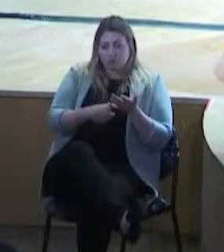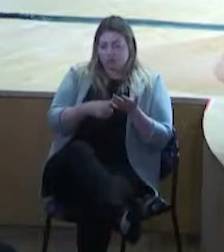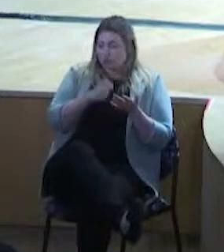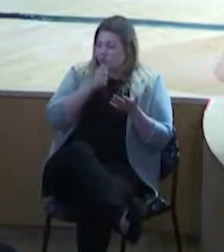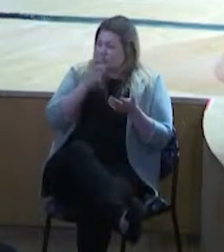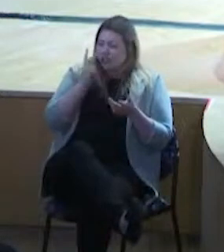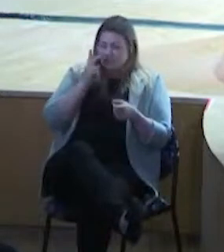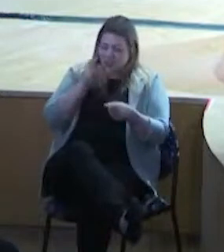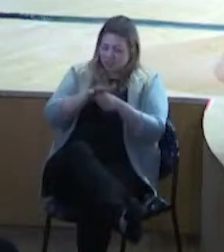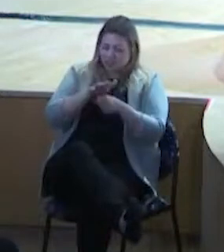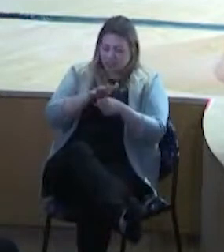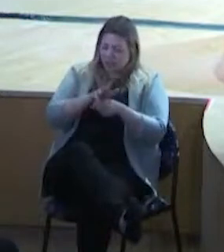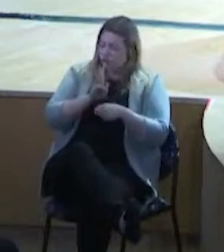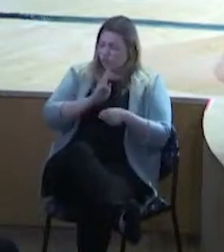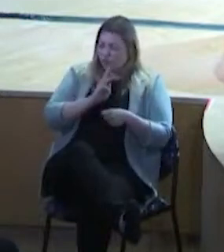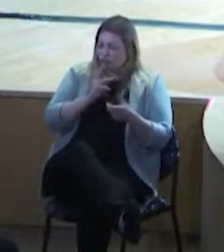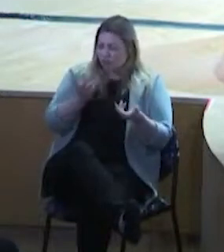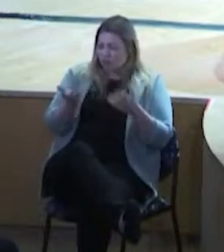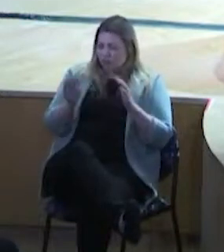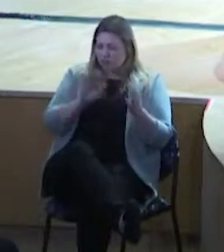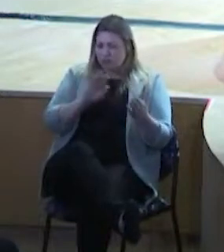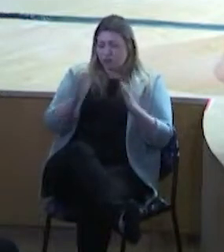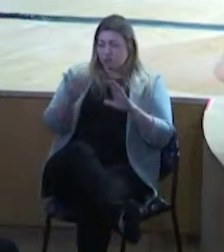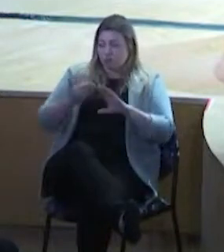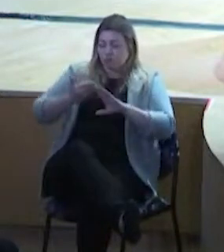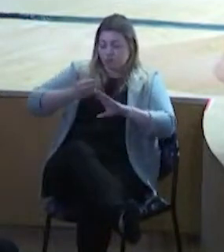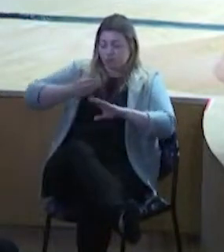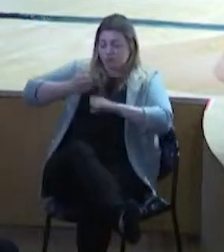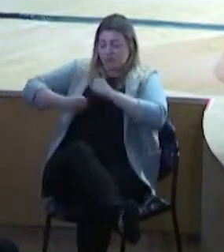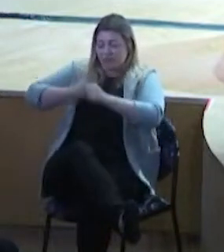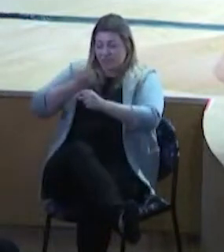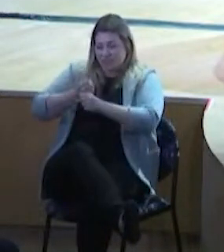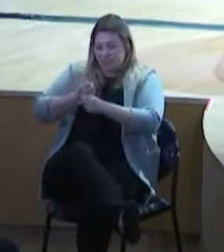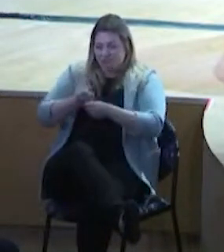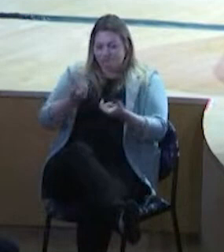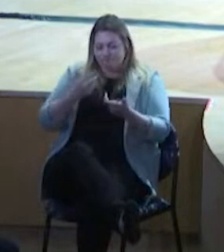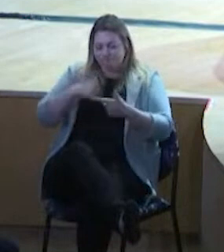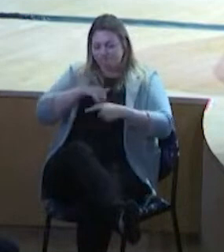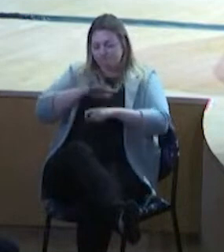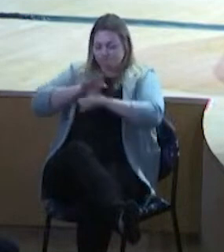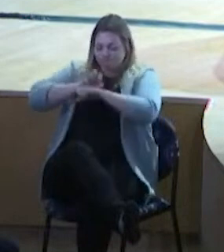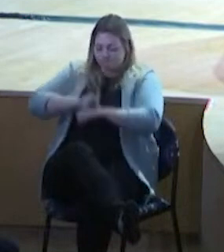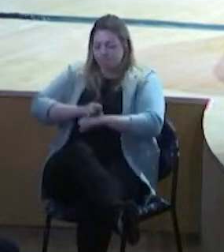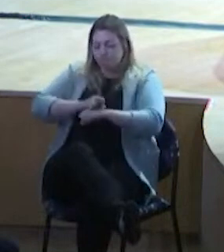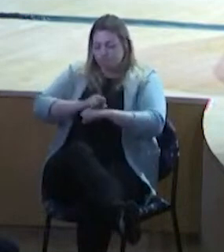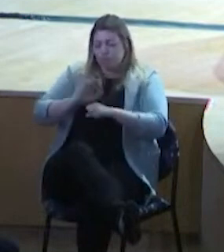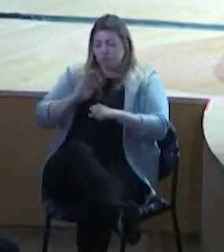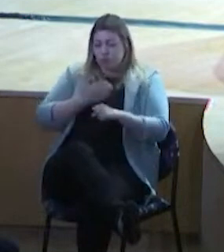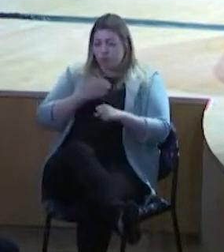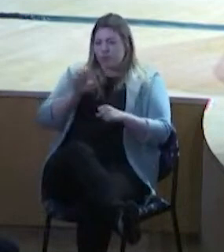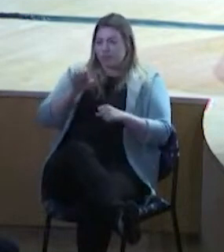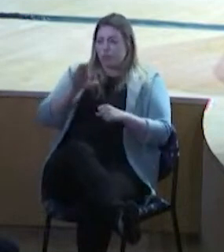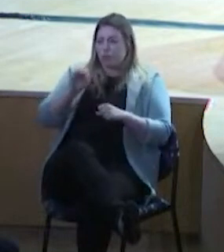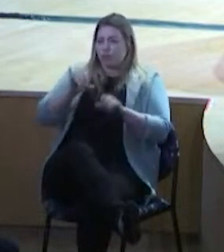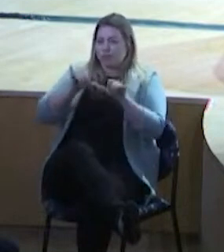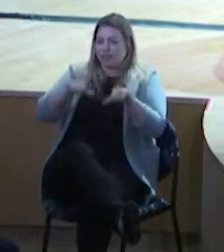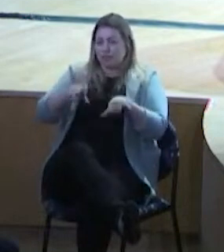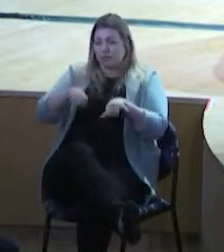enough water as compared to previous years and what we're used to and what our ecosystems need to thrive.